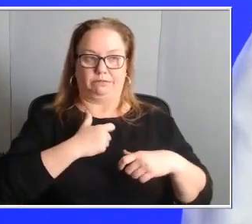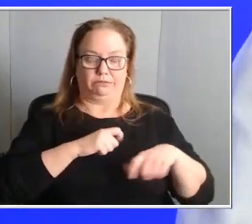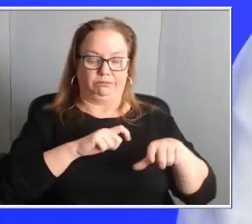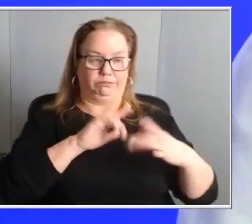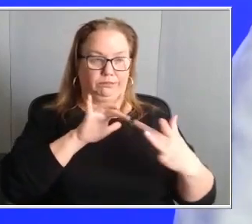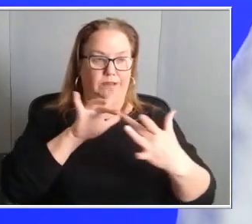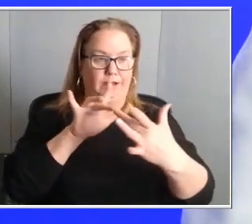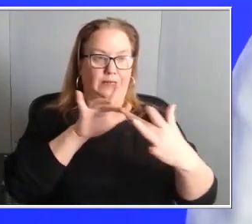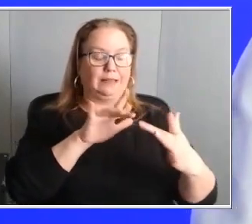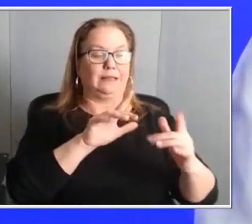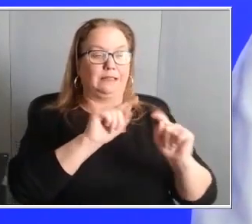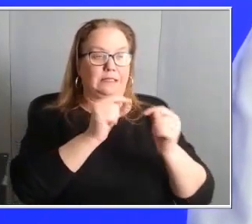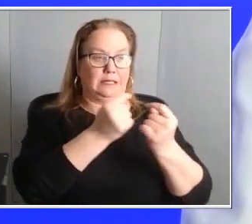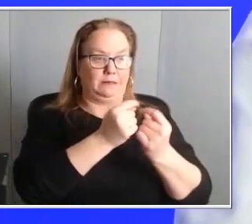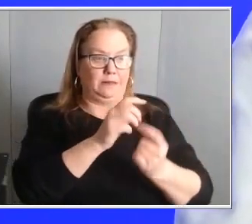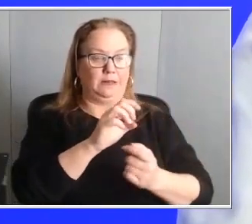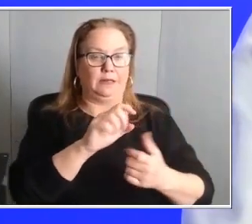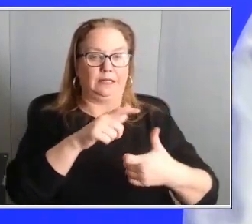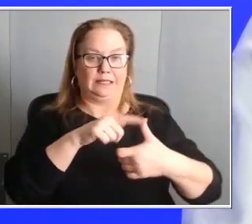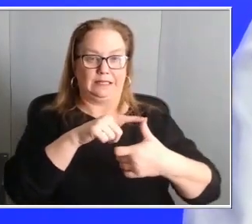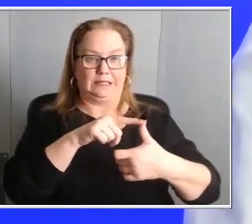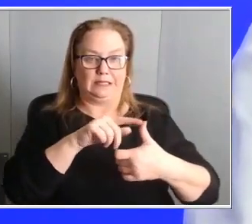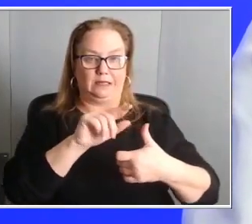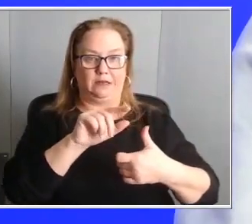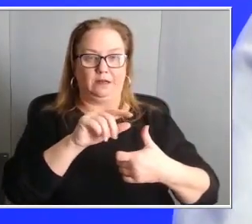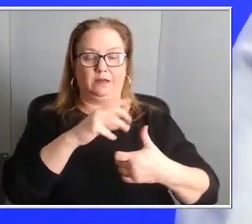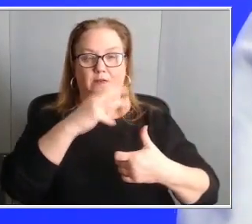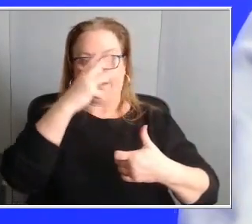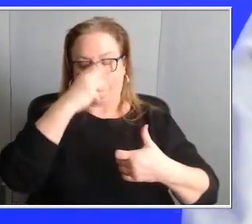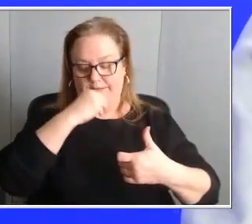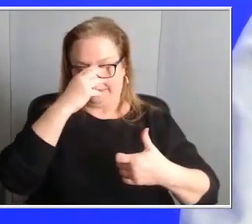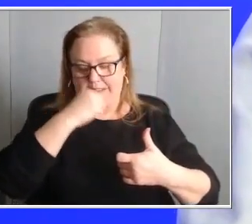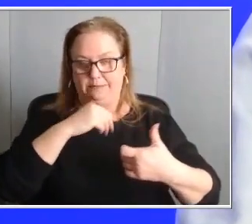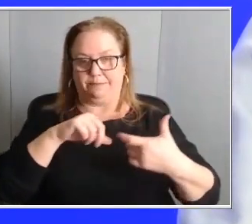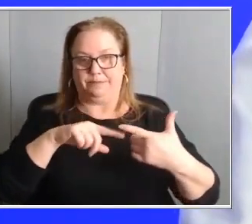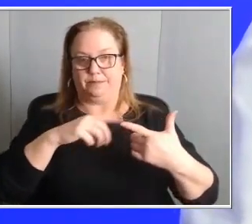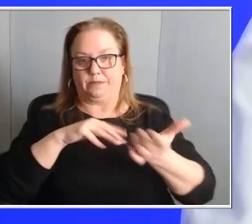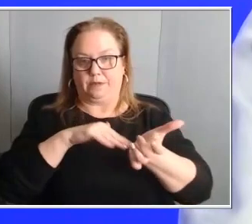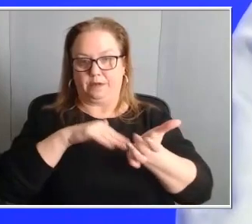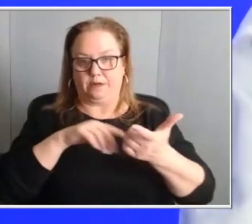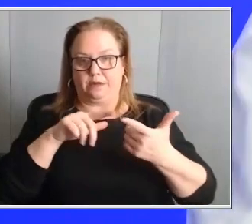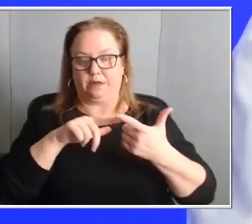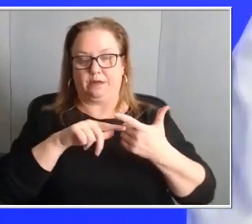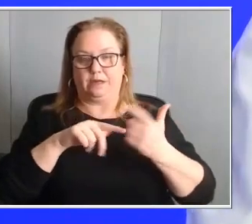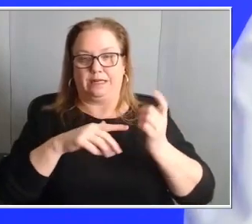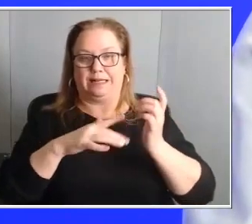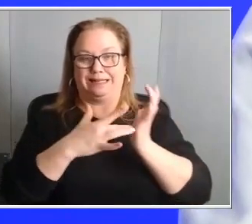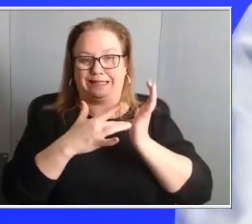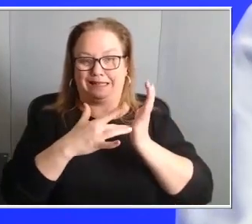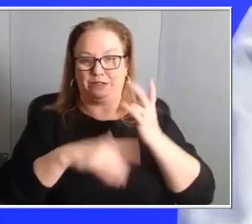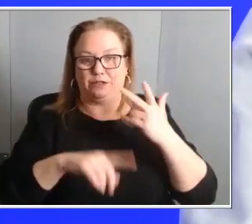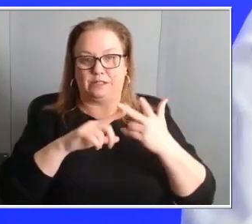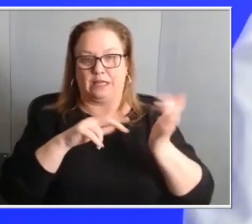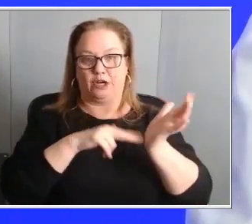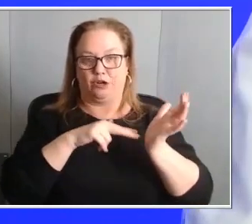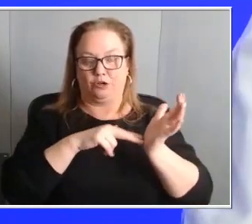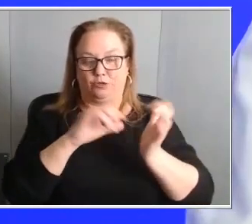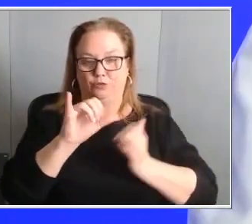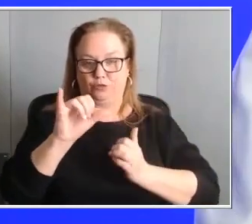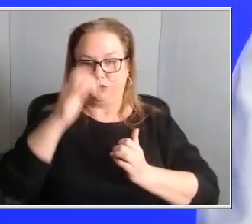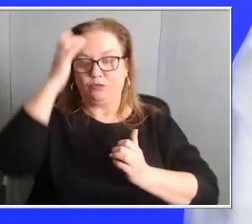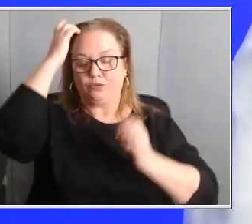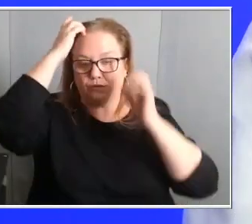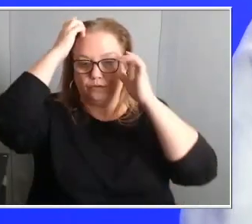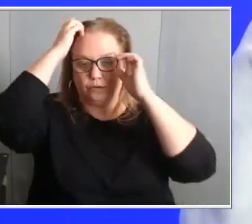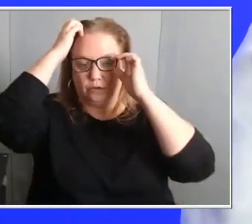good ETA, and the team consists of our anesthesiology colleagues. We have a tech and a nurse as well. So there are